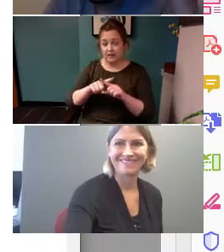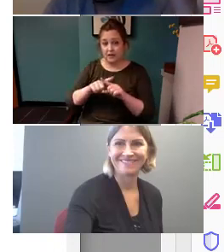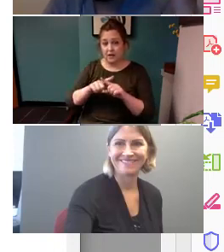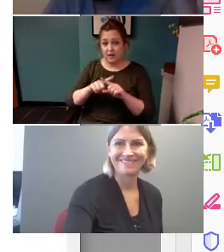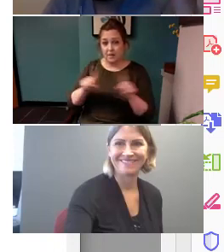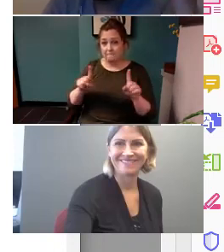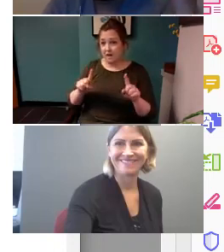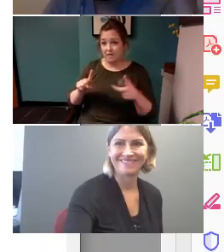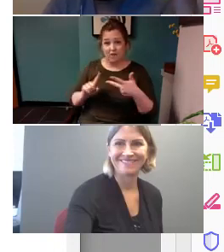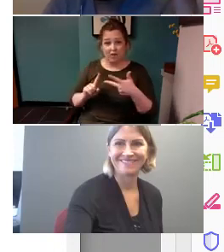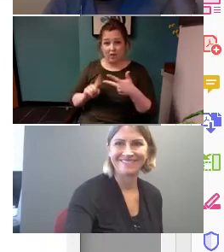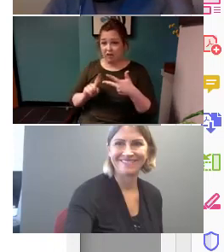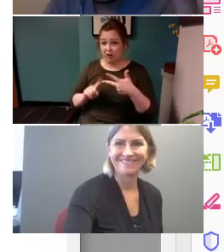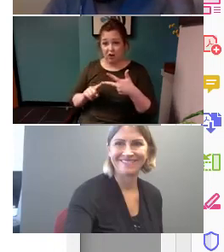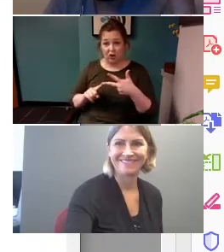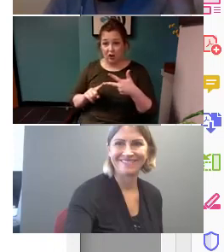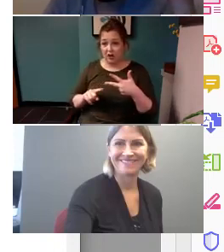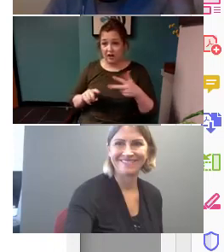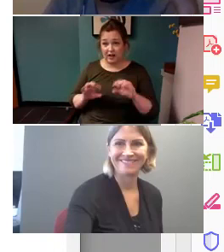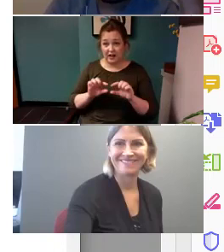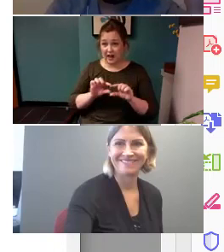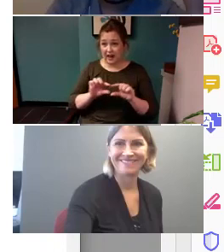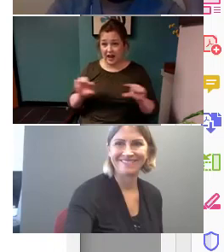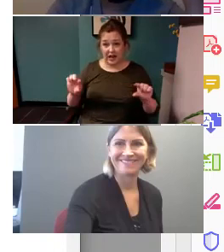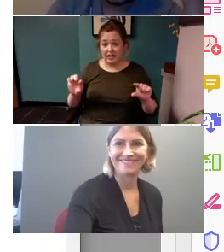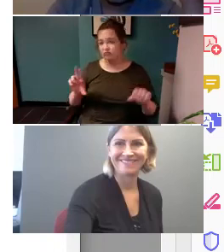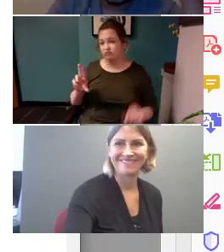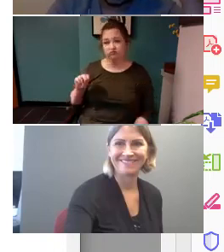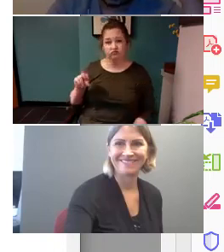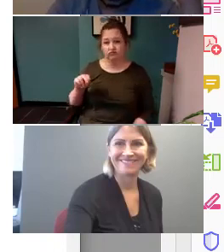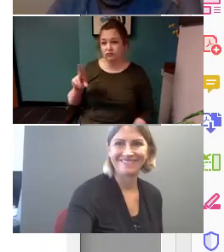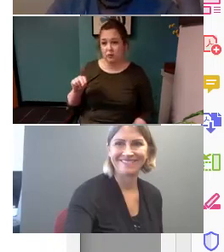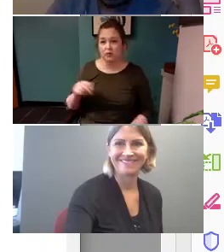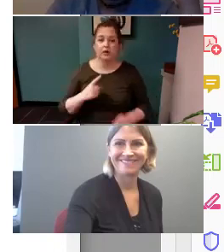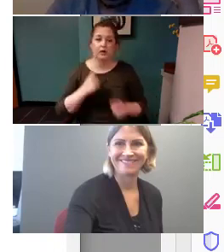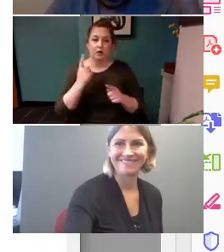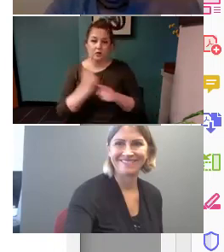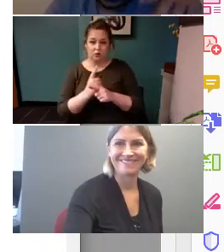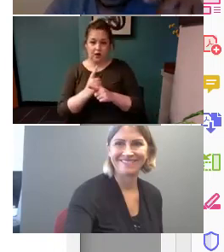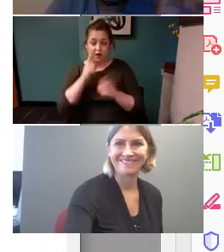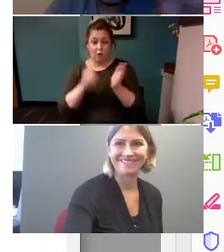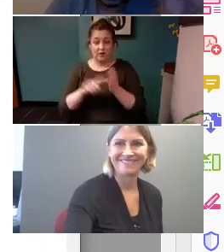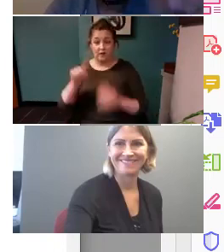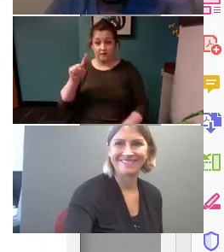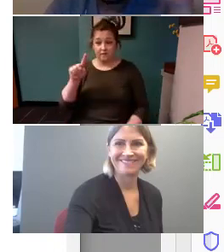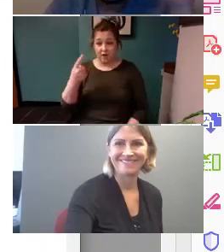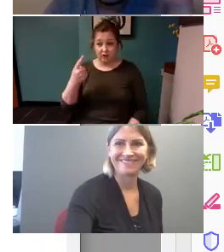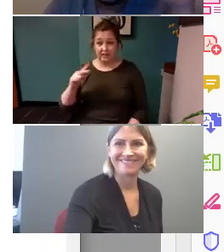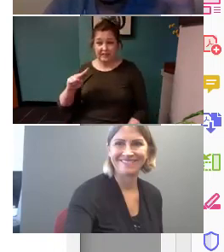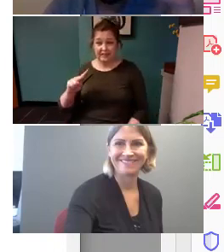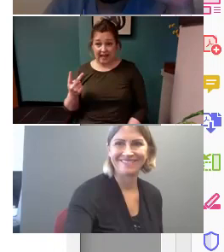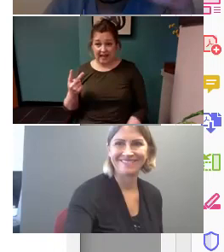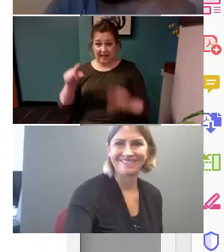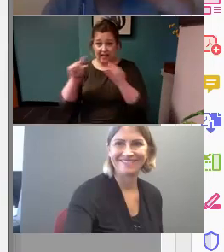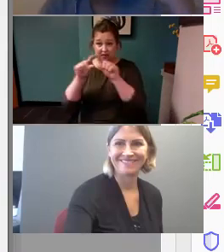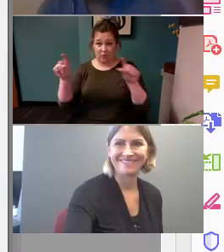third one, no, because we can't. And see, the first one and the third one are the same, unless we have.